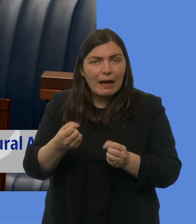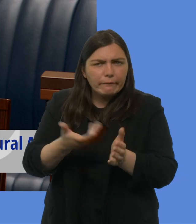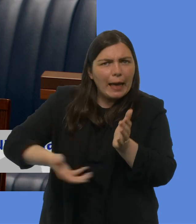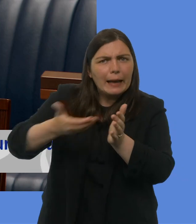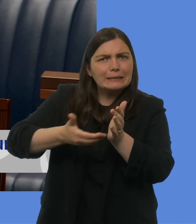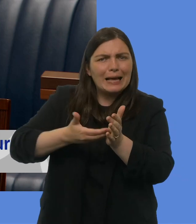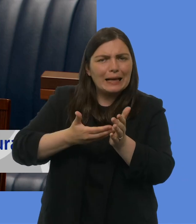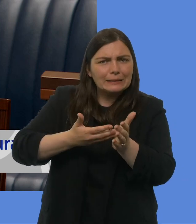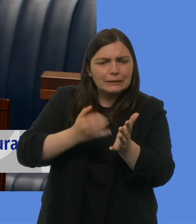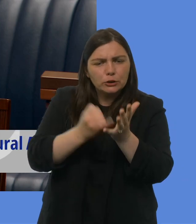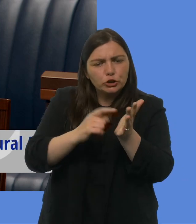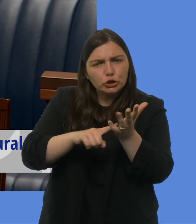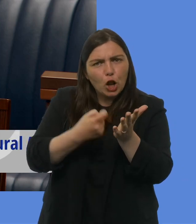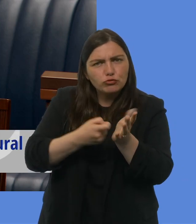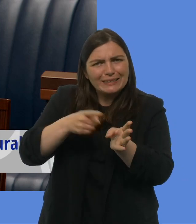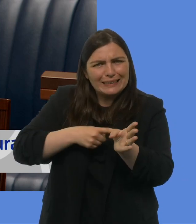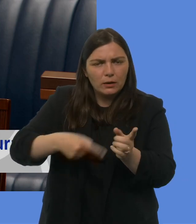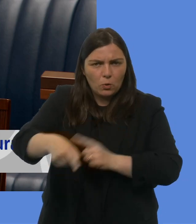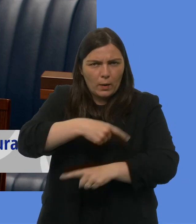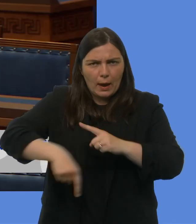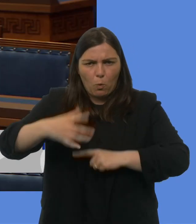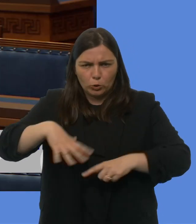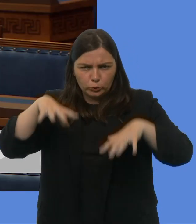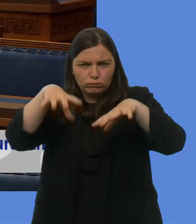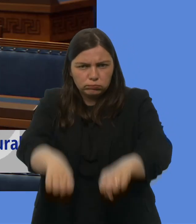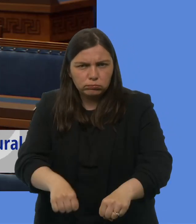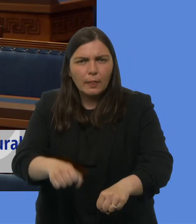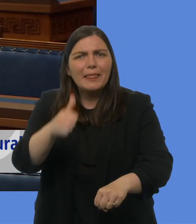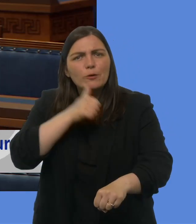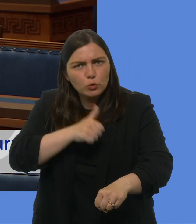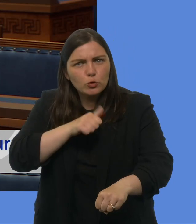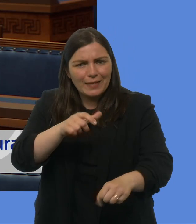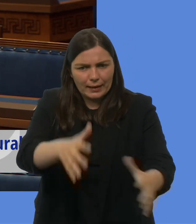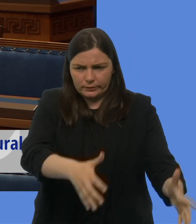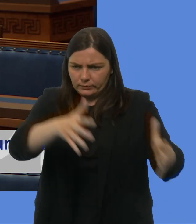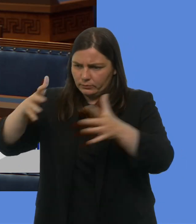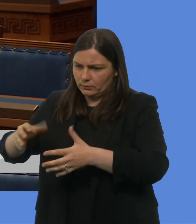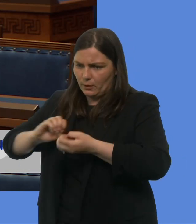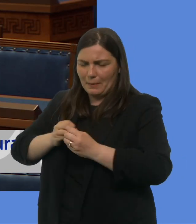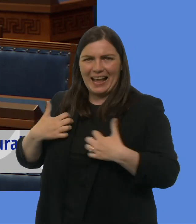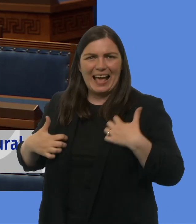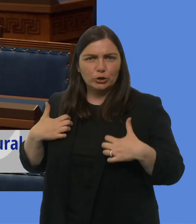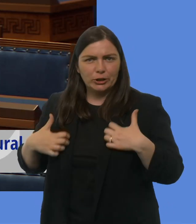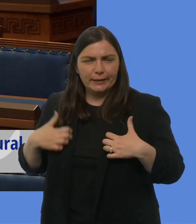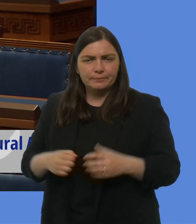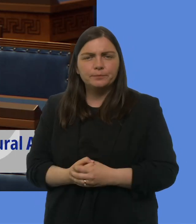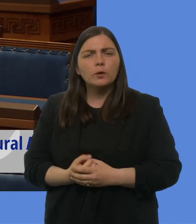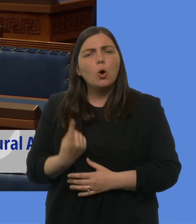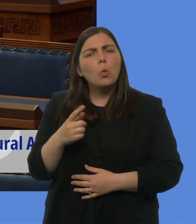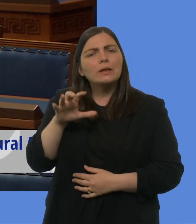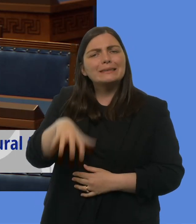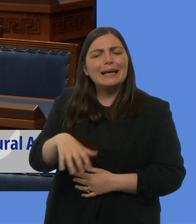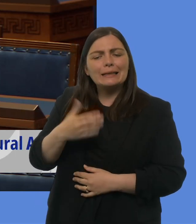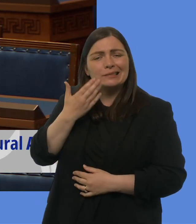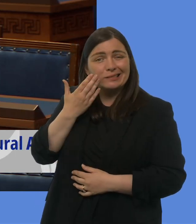and also generate energy from. There's a number of sites in place. There's one just near us in Dundonald, which I visited just